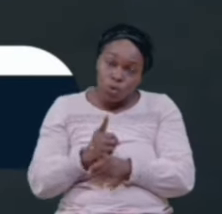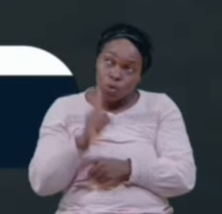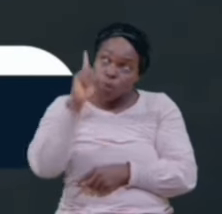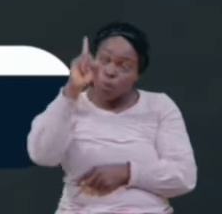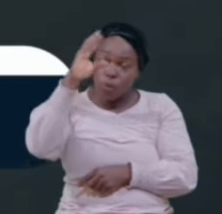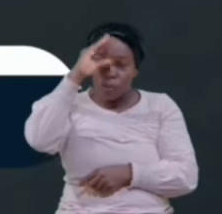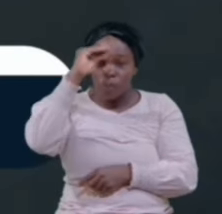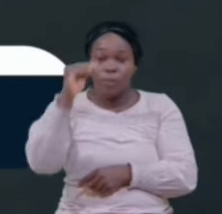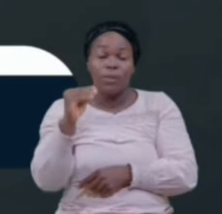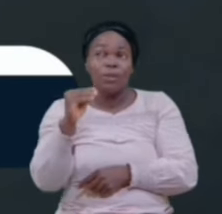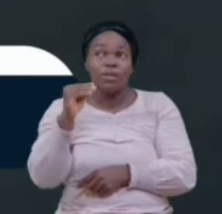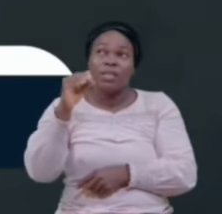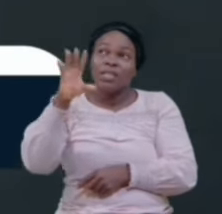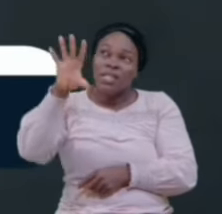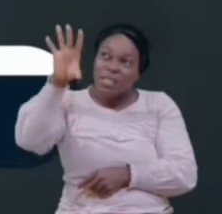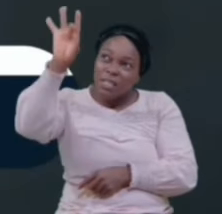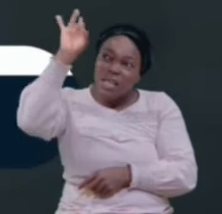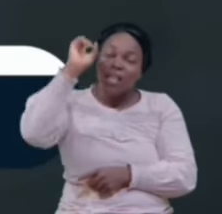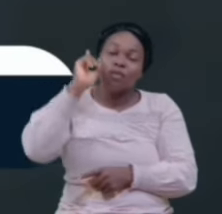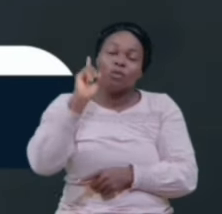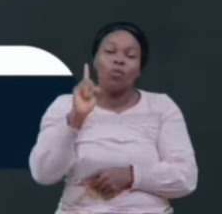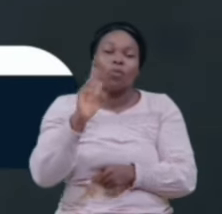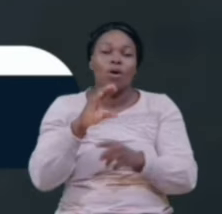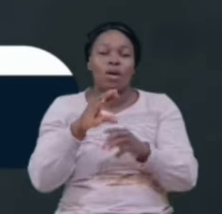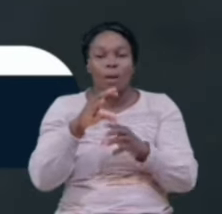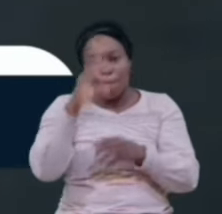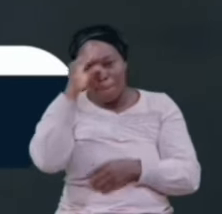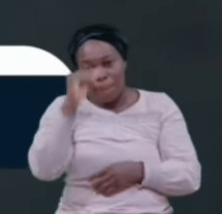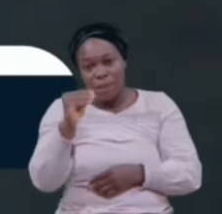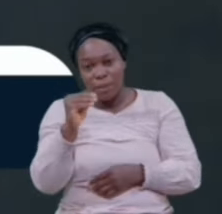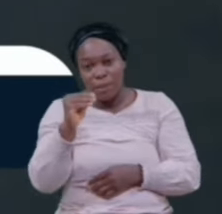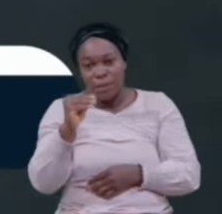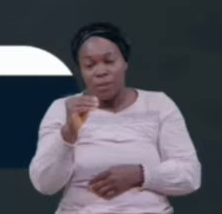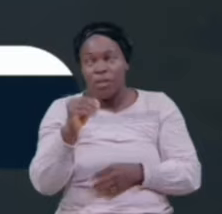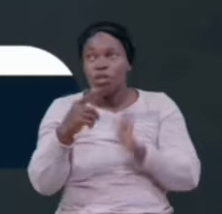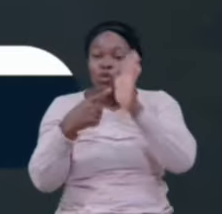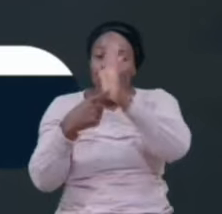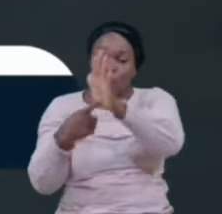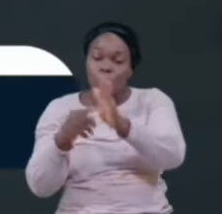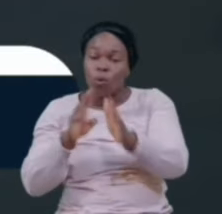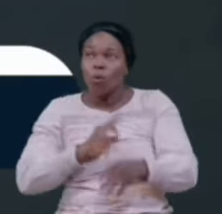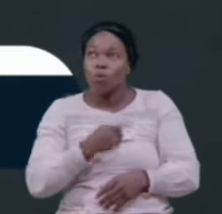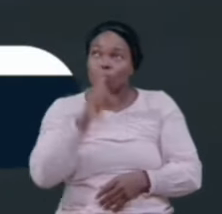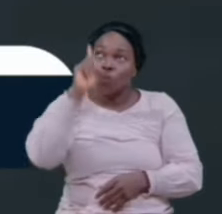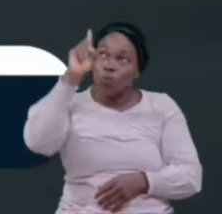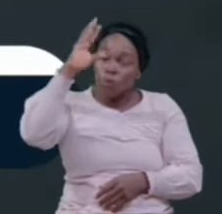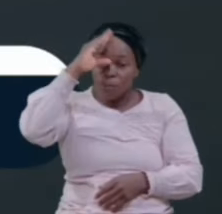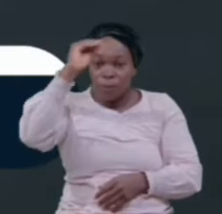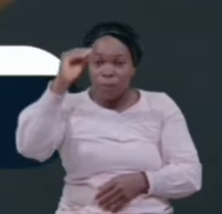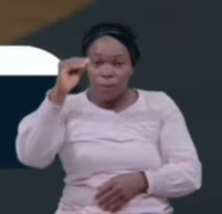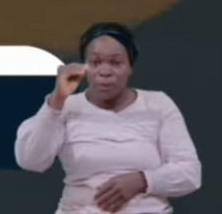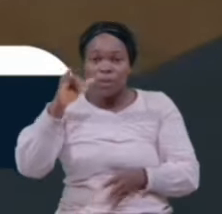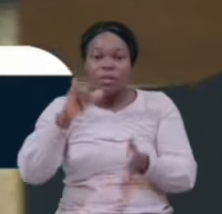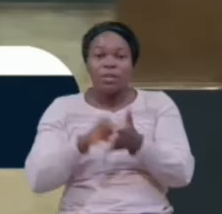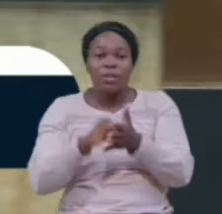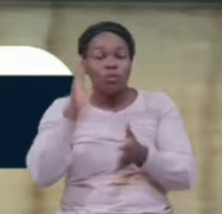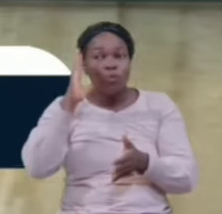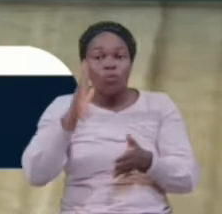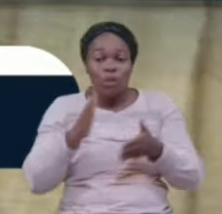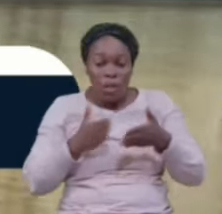a man, project a man, show us a man, that the man that will lead